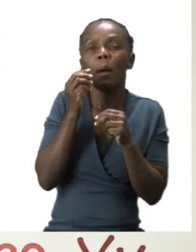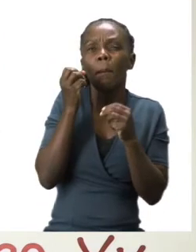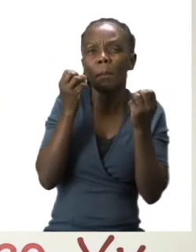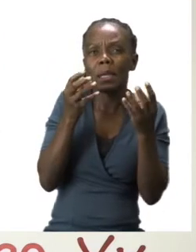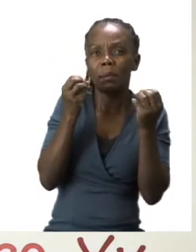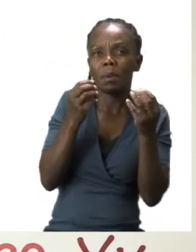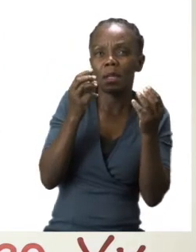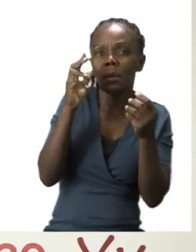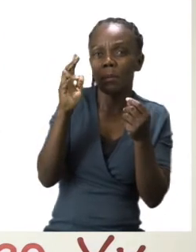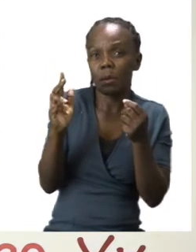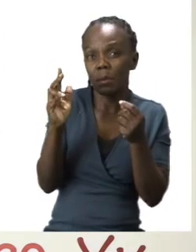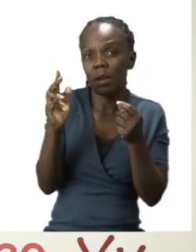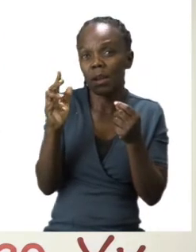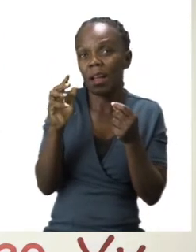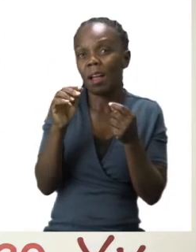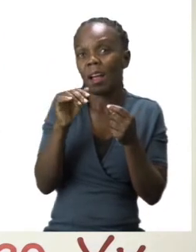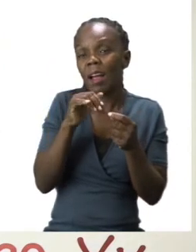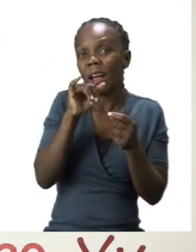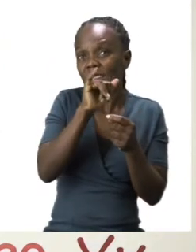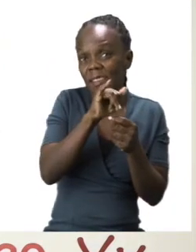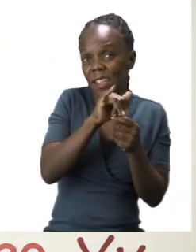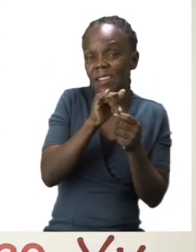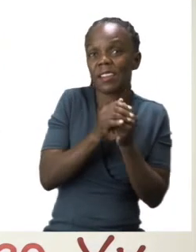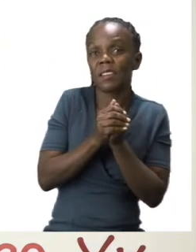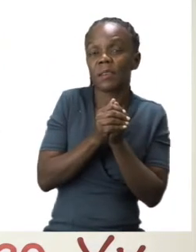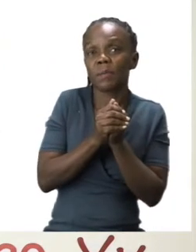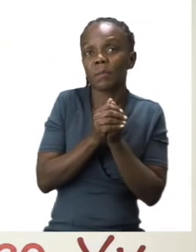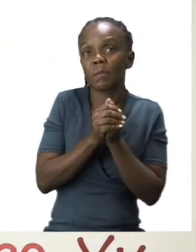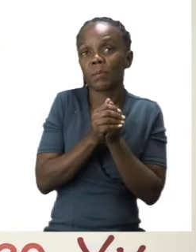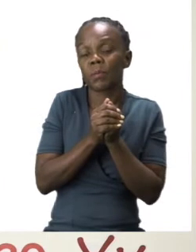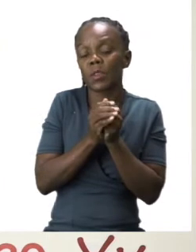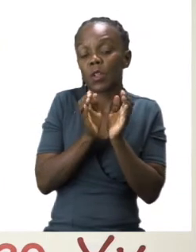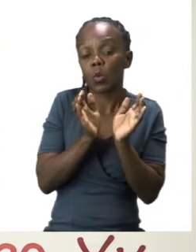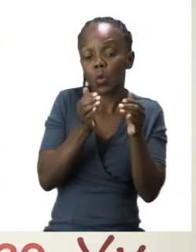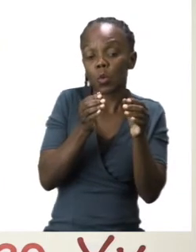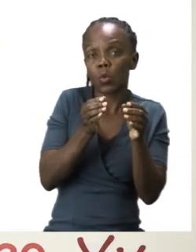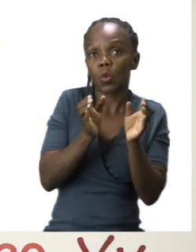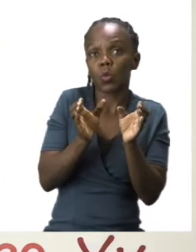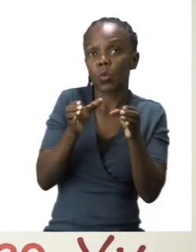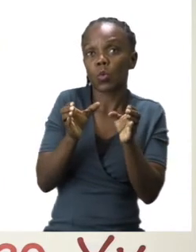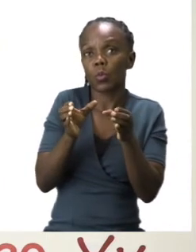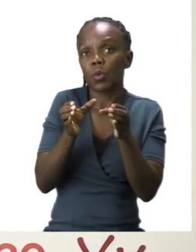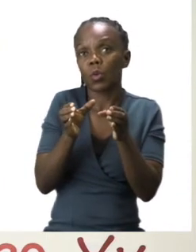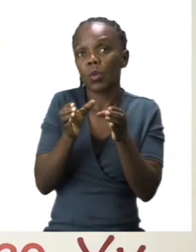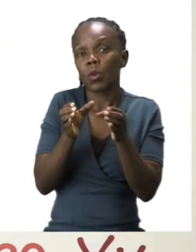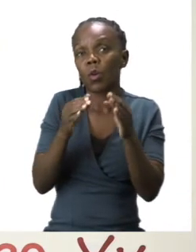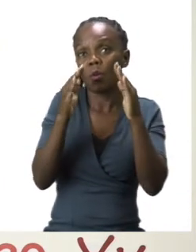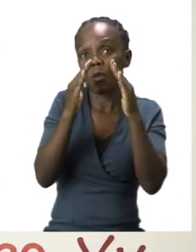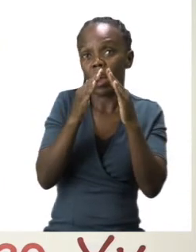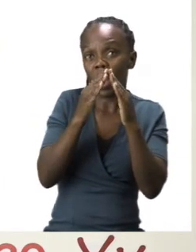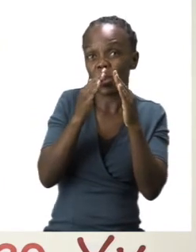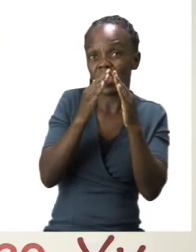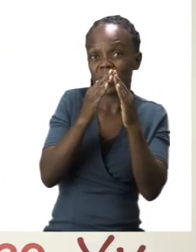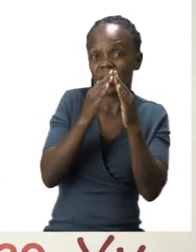one family. So a flat can be a group of houses that are small that